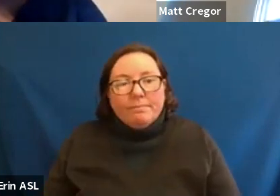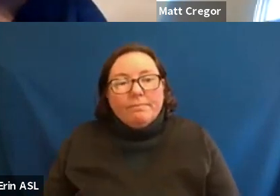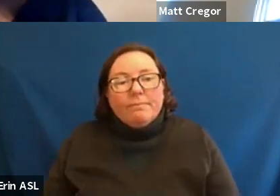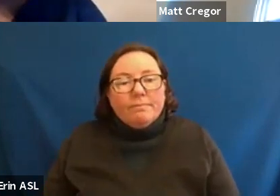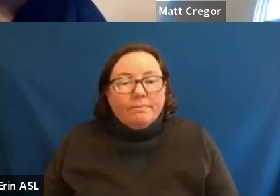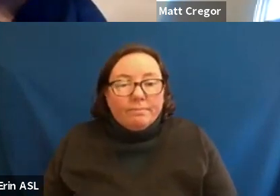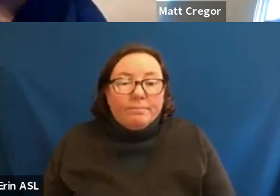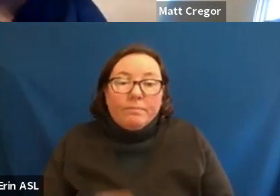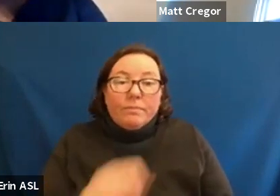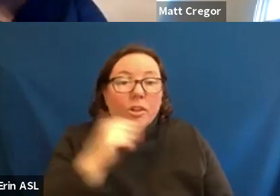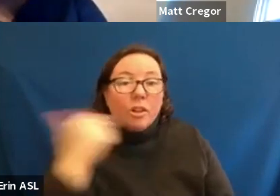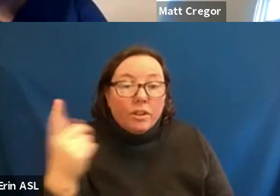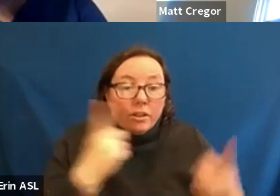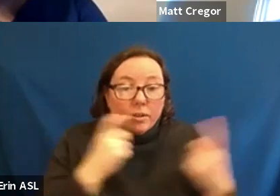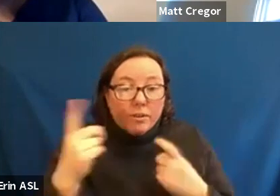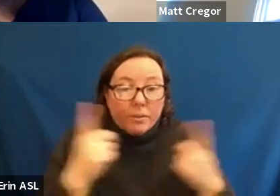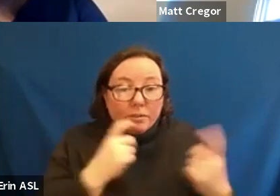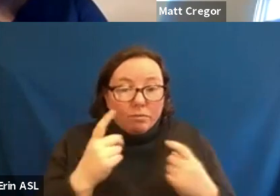Any other questions?